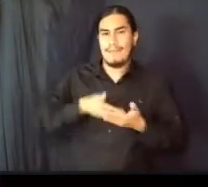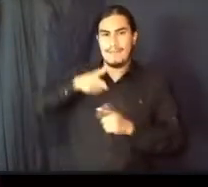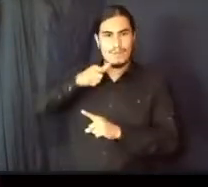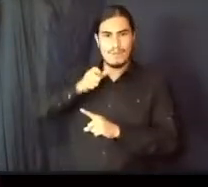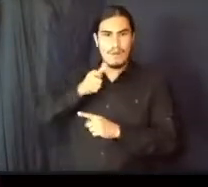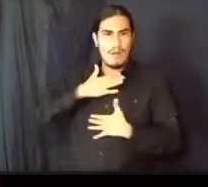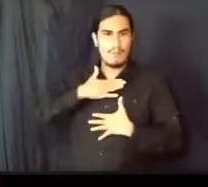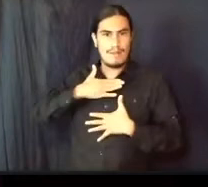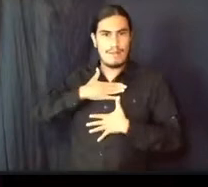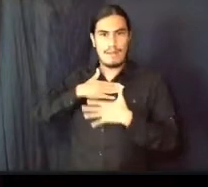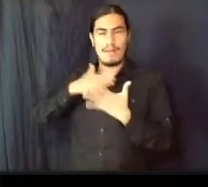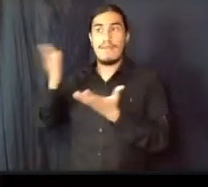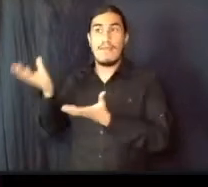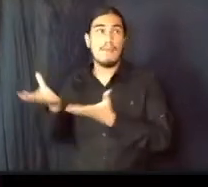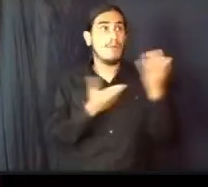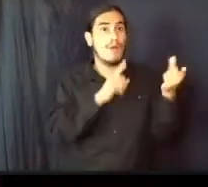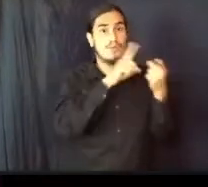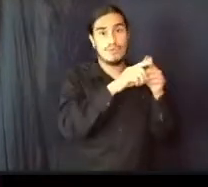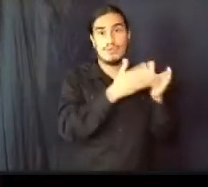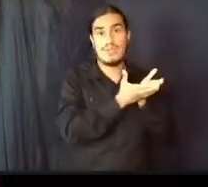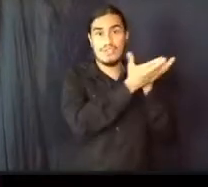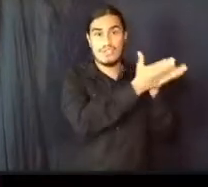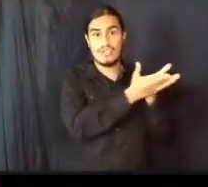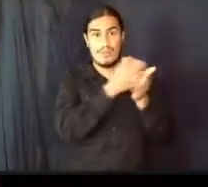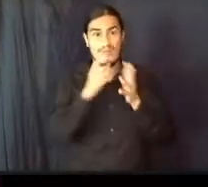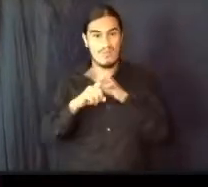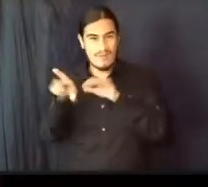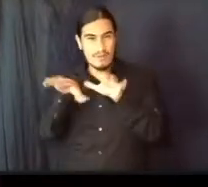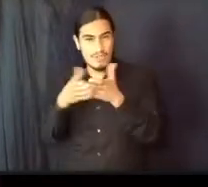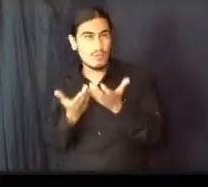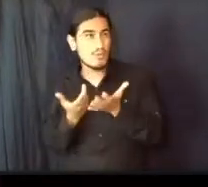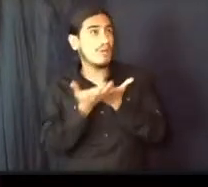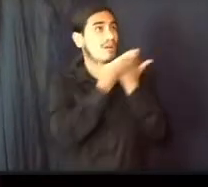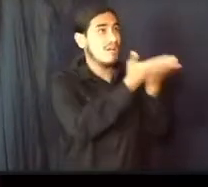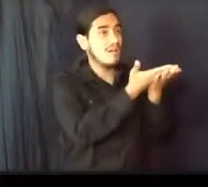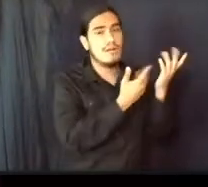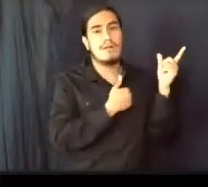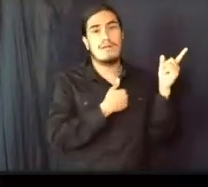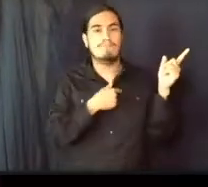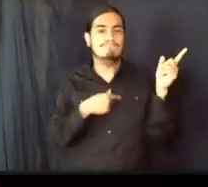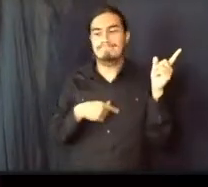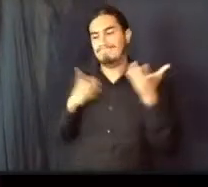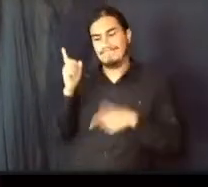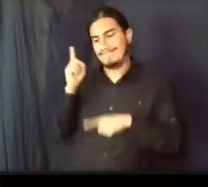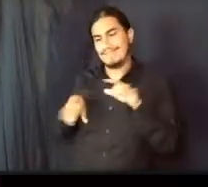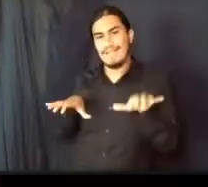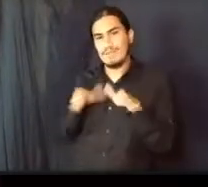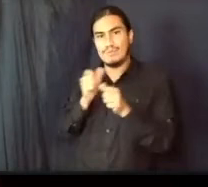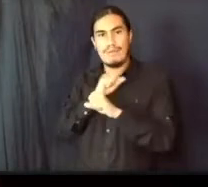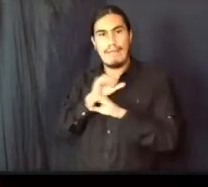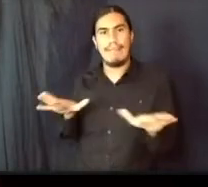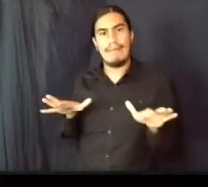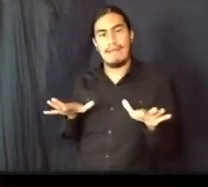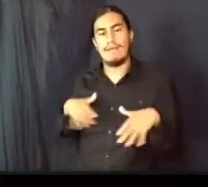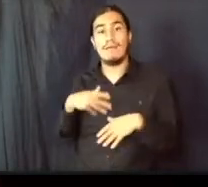tried to reanimate her, but there was nothing to do, explained Hope, a mother of 3 children who lost 2 of her children while